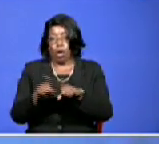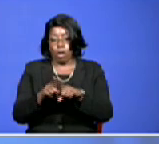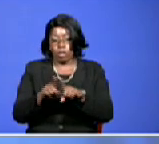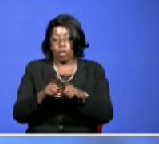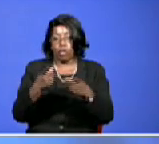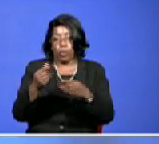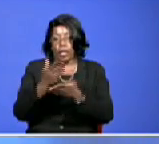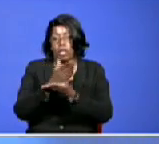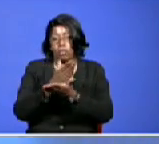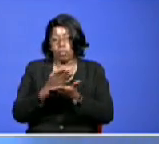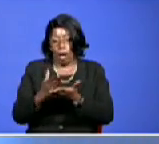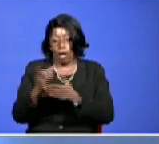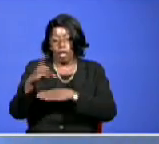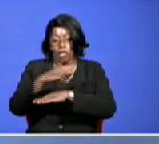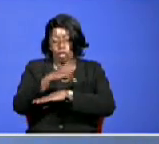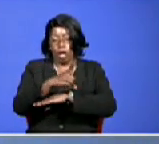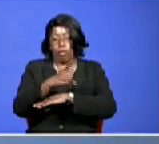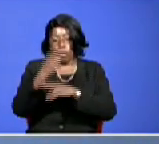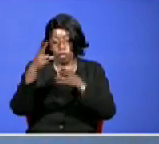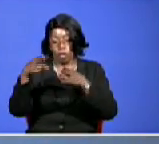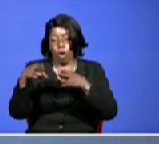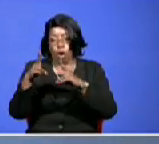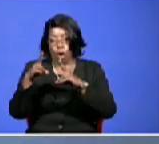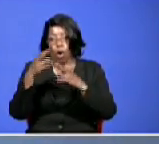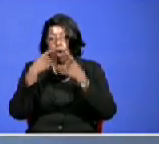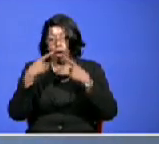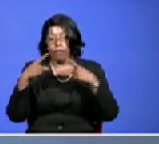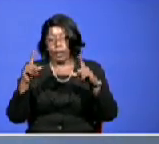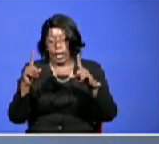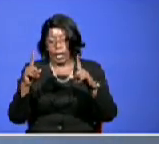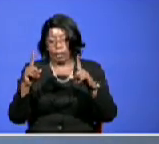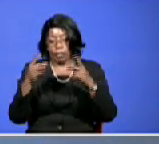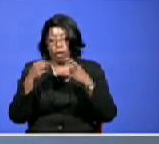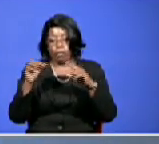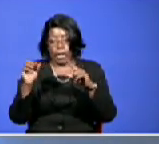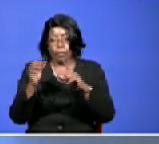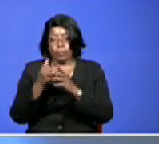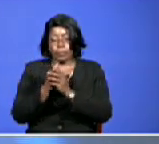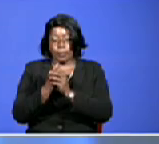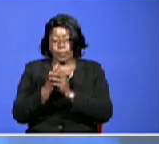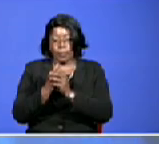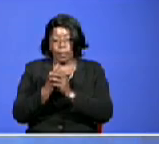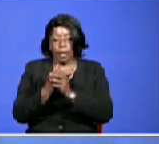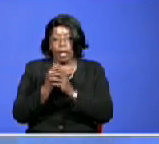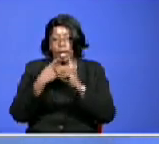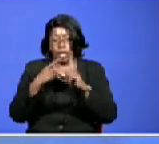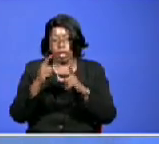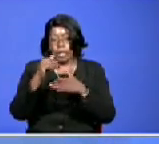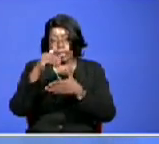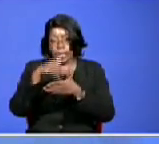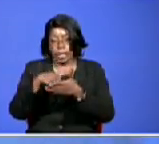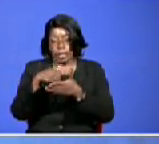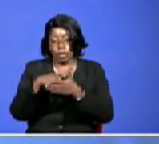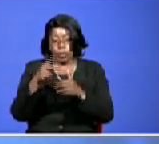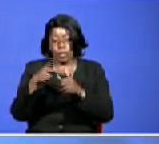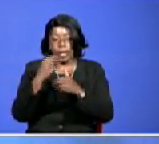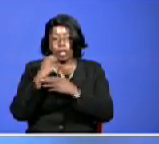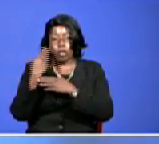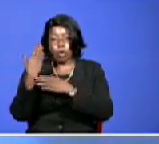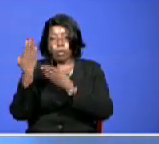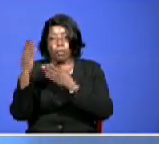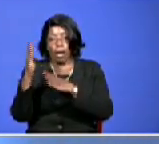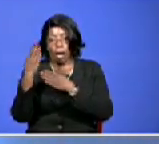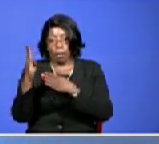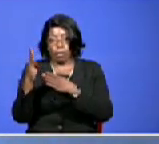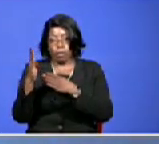assist his former Dolphins great and Hall of Famer defensive end Jason Taylor, he announced via his Instagram page that he was en route to his second home, the